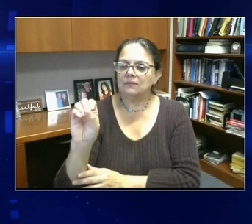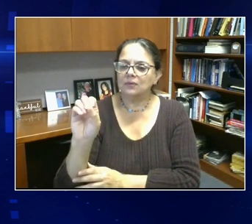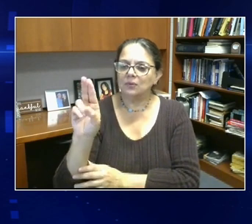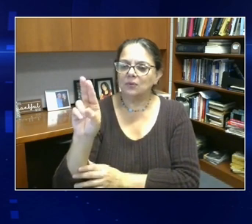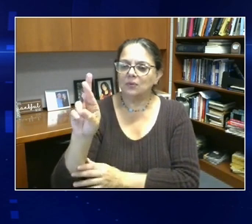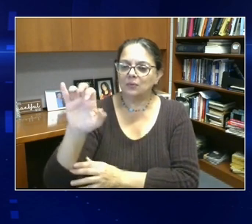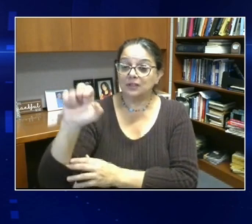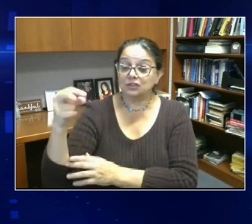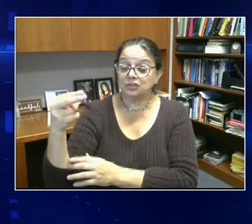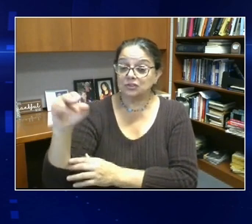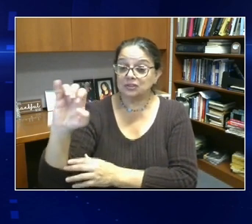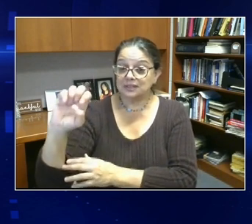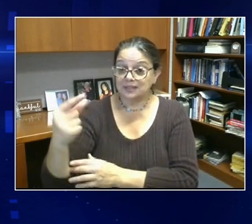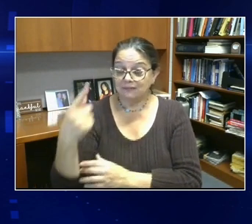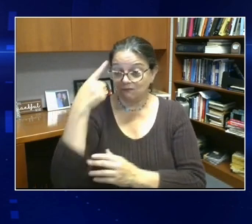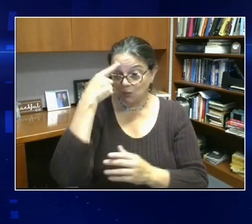flourishing,